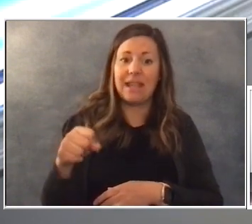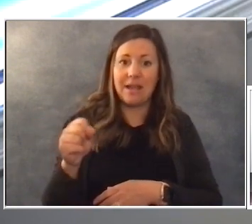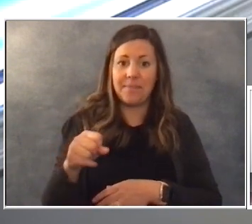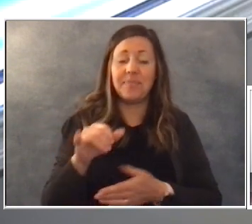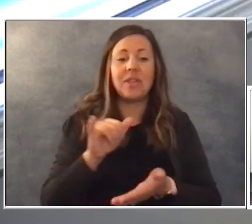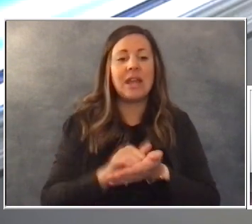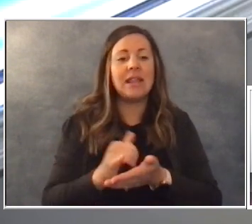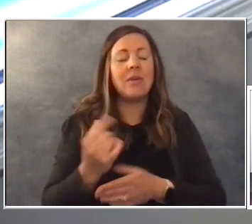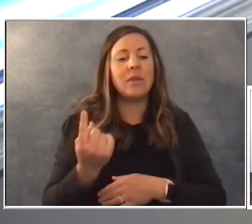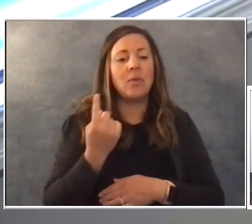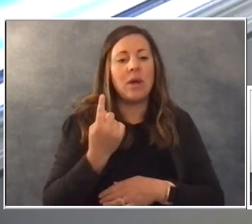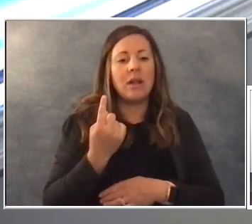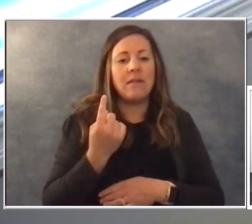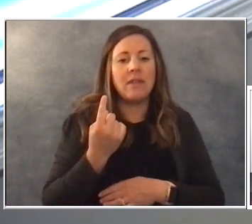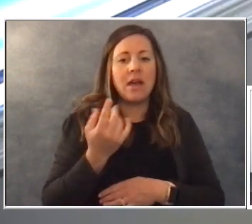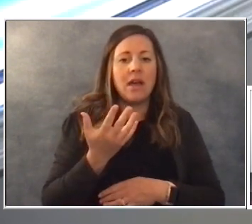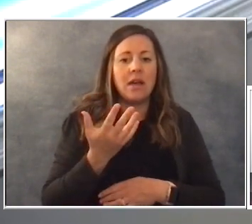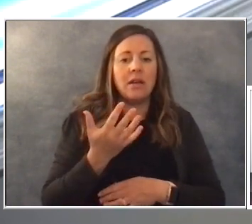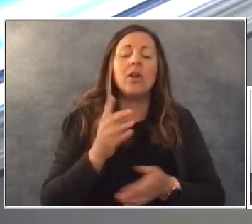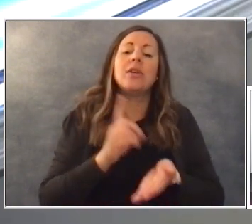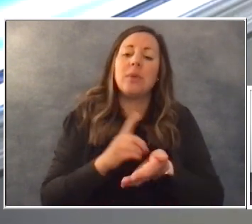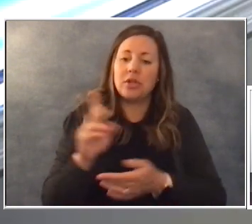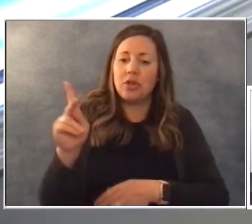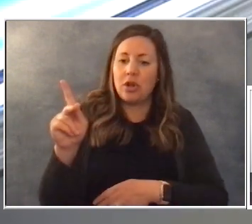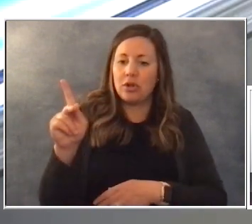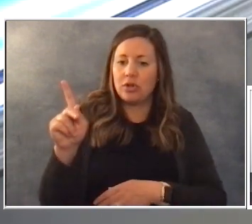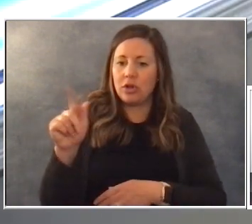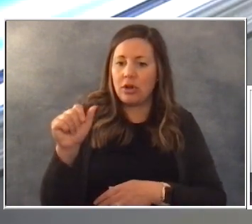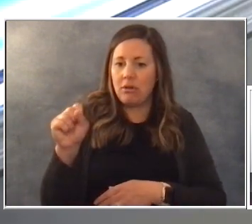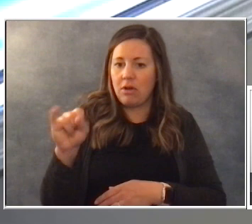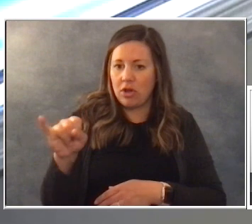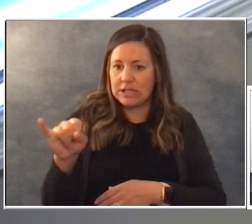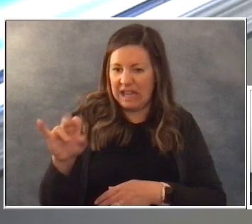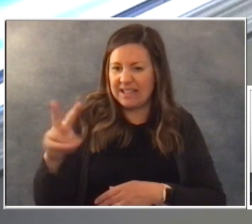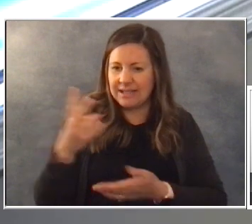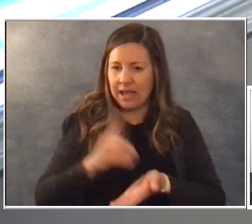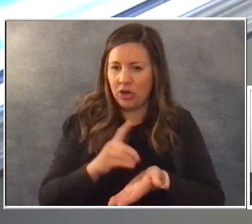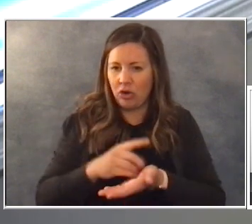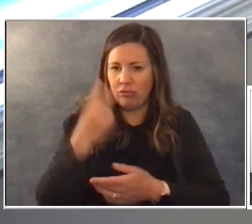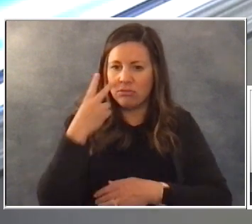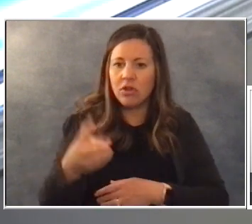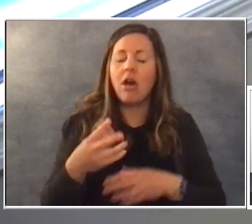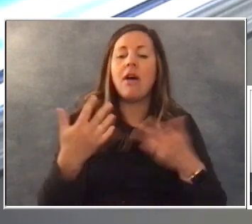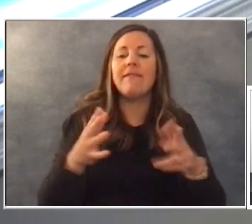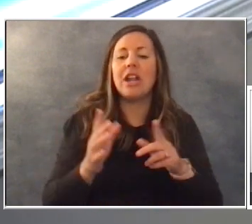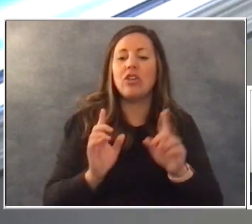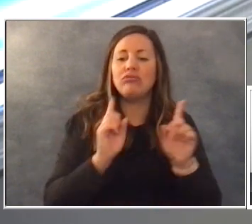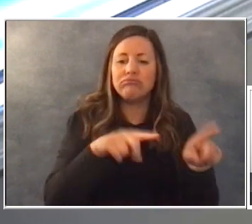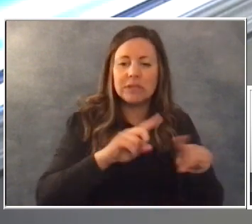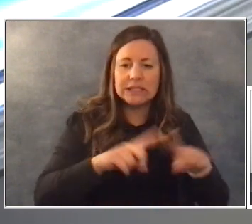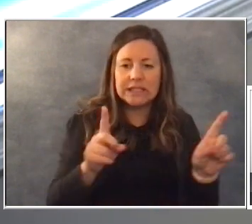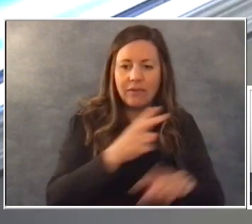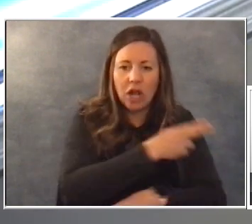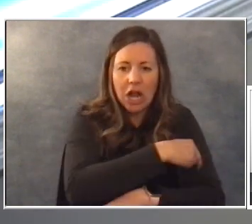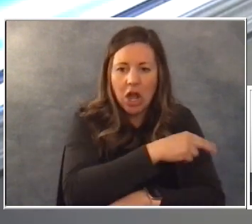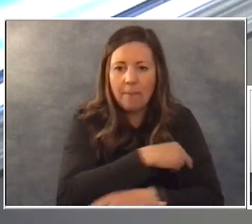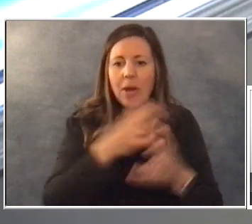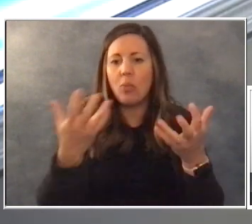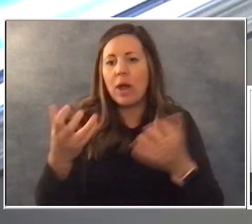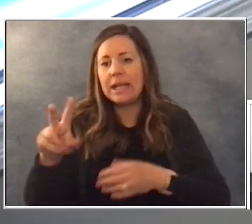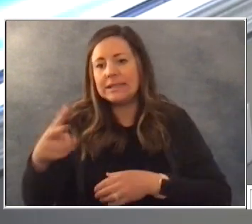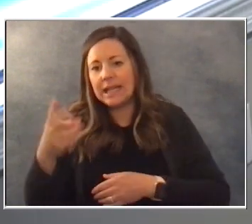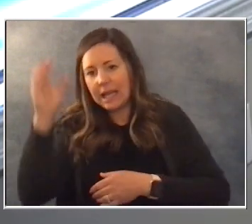one of the main. Dr. Kasi was the second doctor I saw. I had been to a different hospital and then got a second opinion with